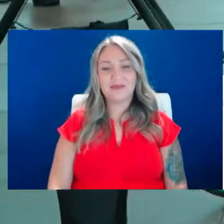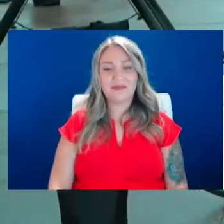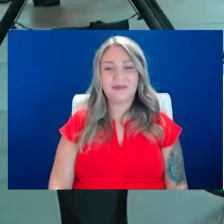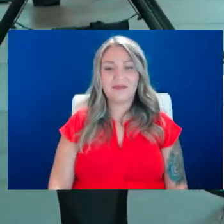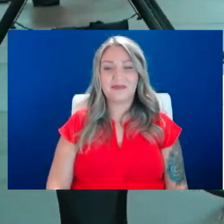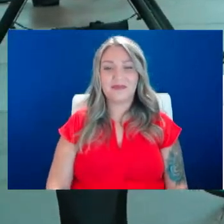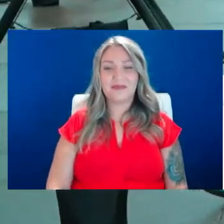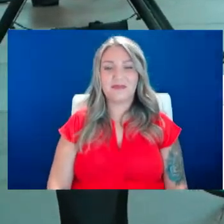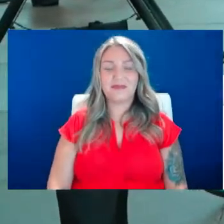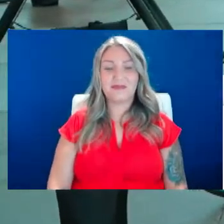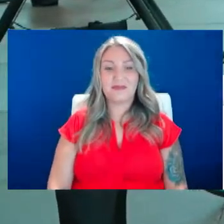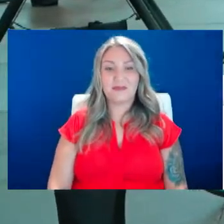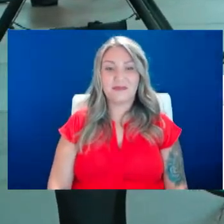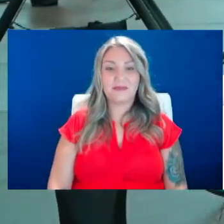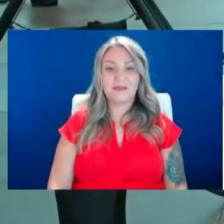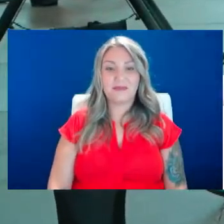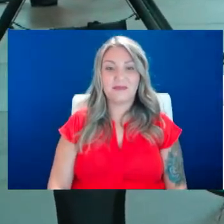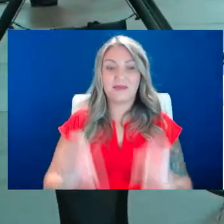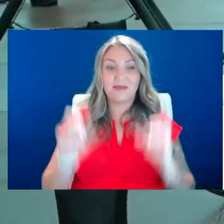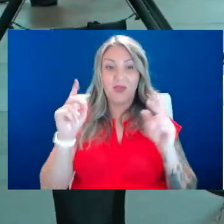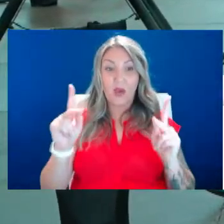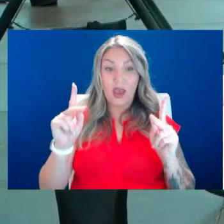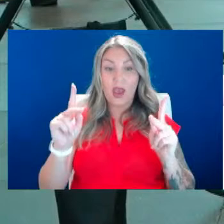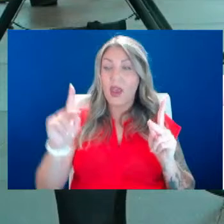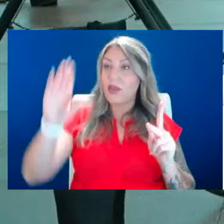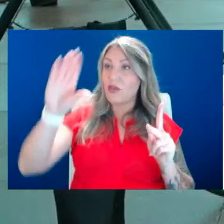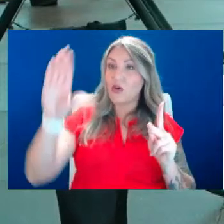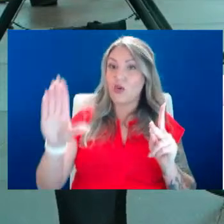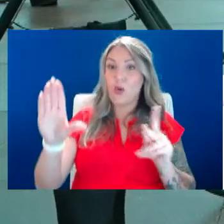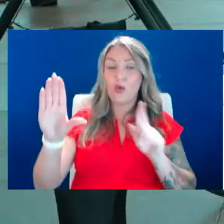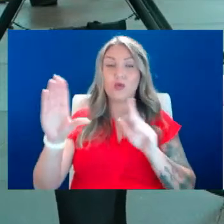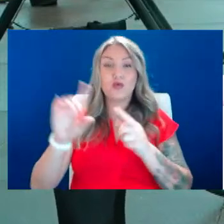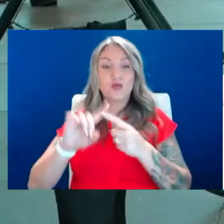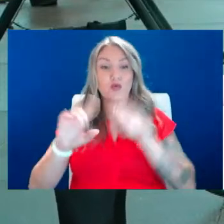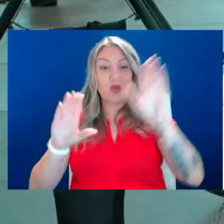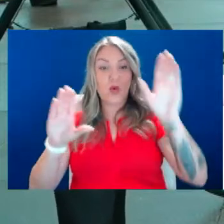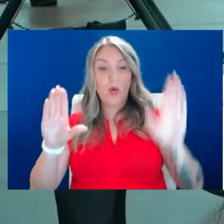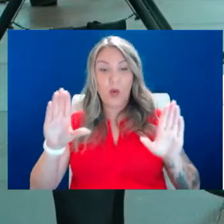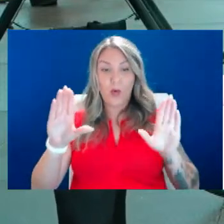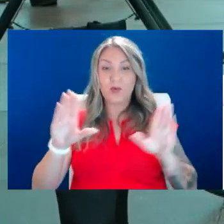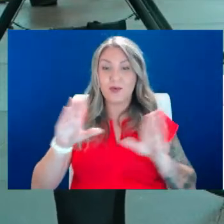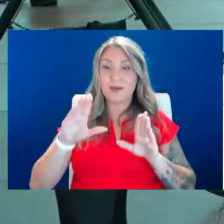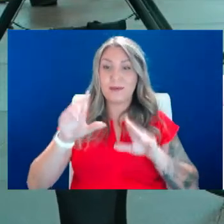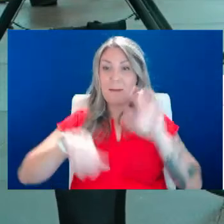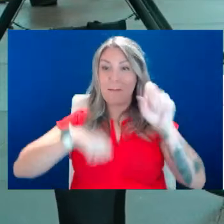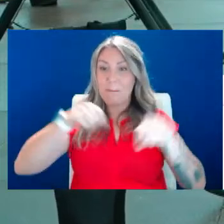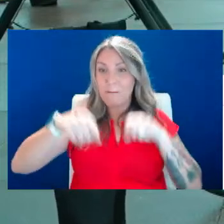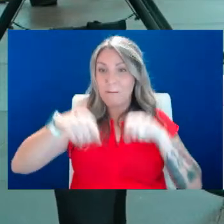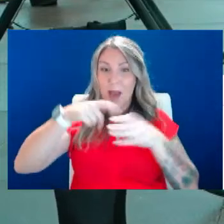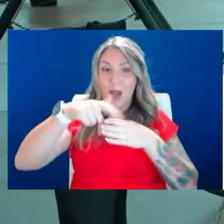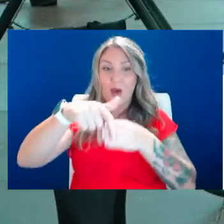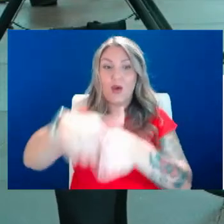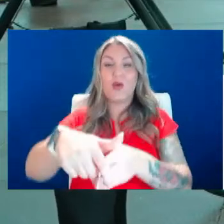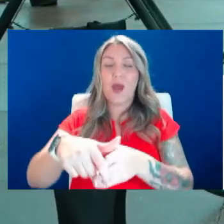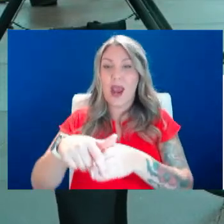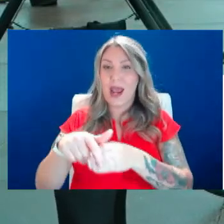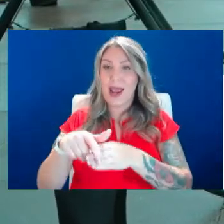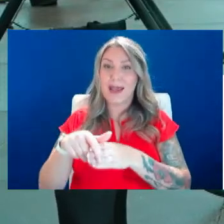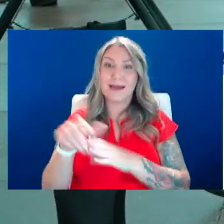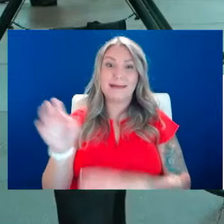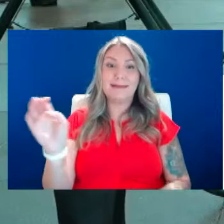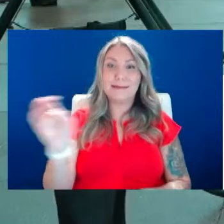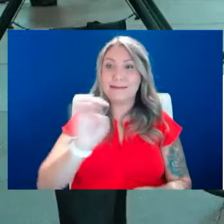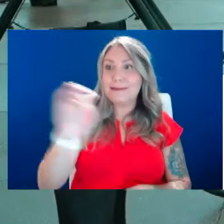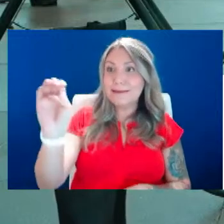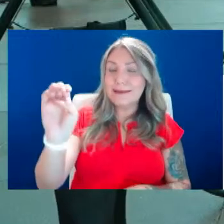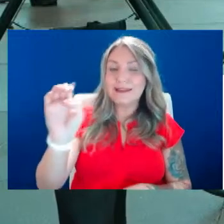Okay, it's the Coast to Coast Race for Cancer bike ride as they head east, where they're going to end in New York City. Let's do it. Let's count these folks